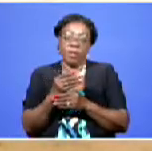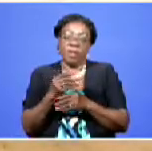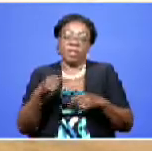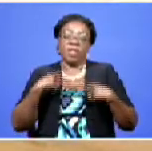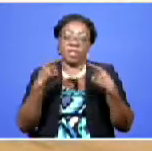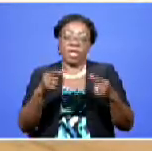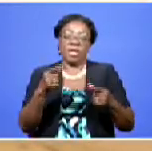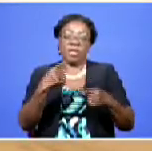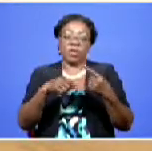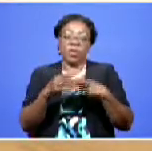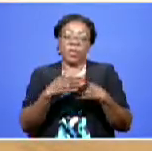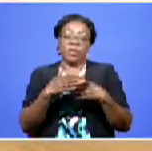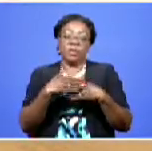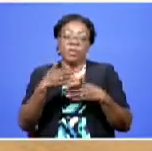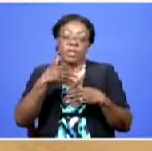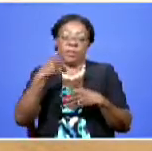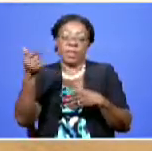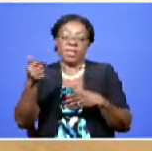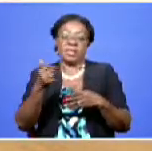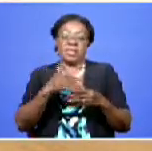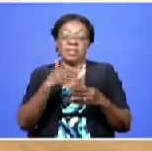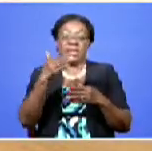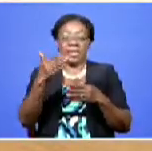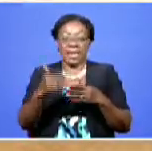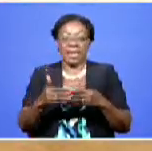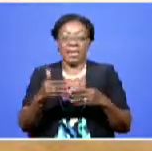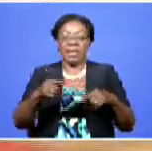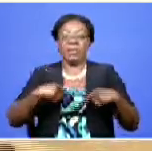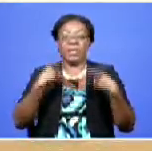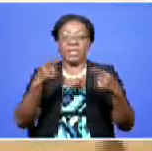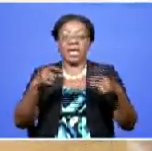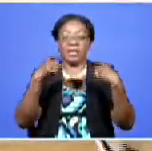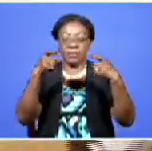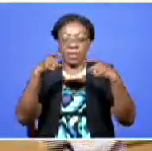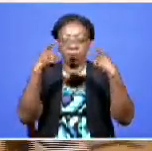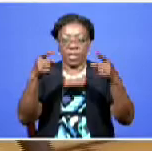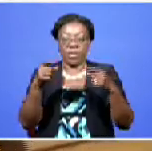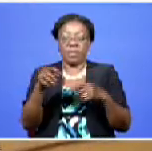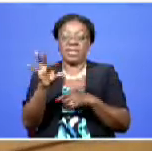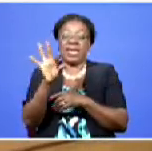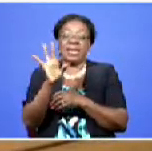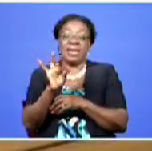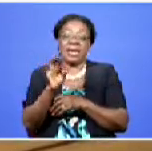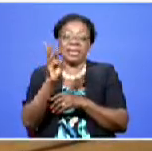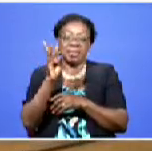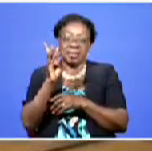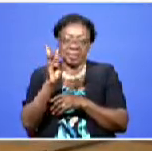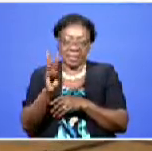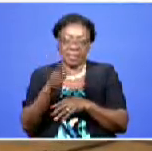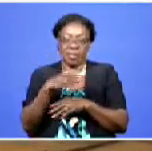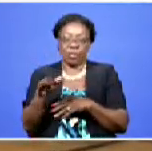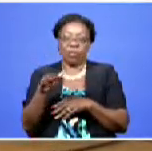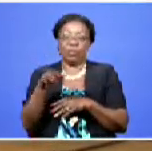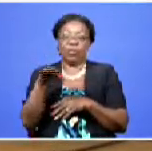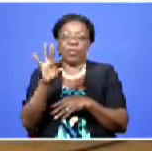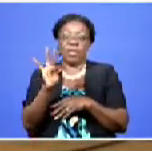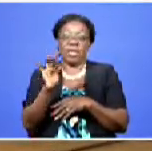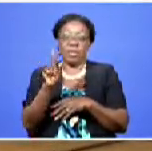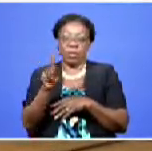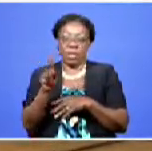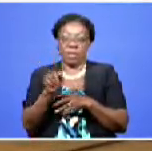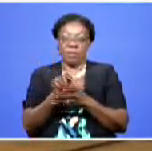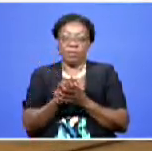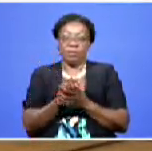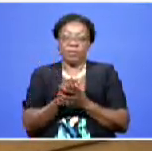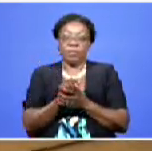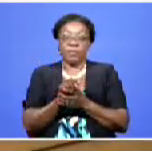going to their bench. In the end, though, it would be the Giants holding on 96-91 to remain perfect on the season at 10-0. The